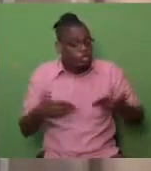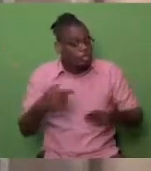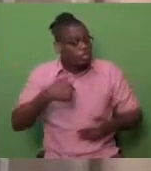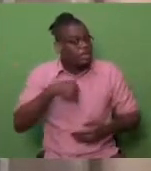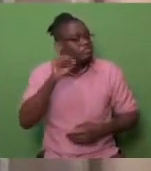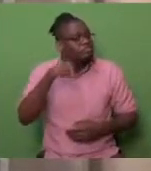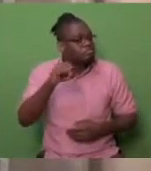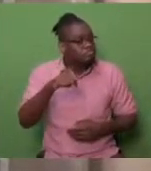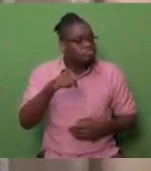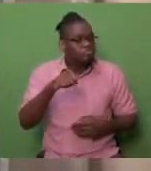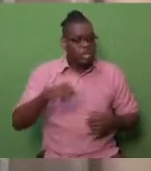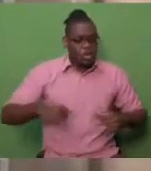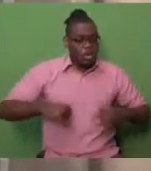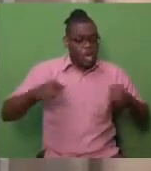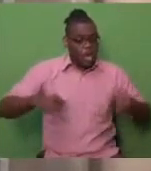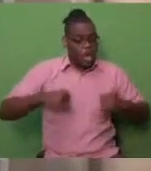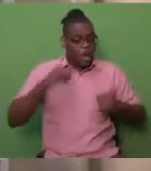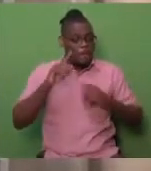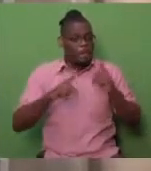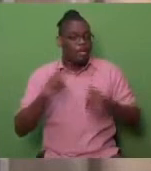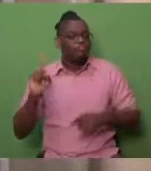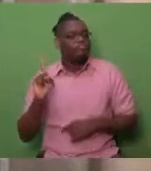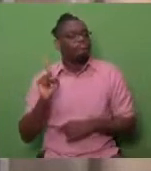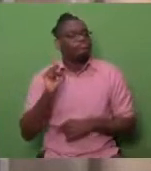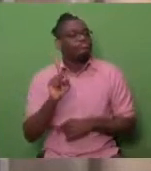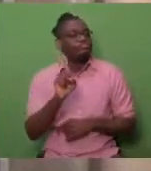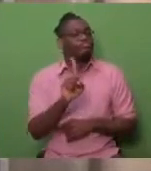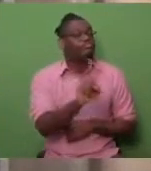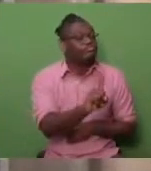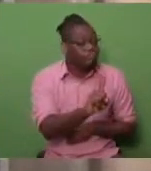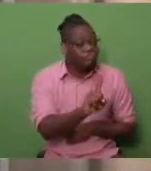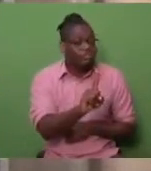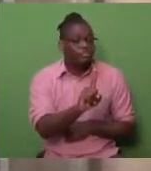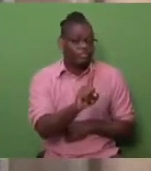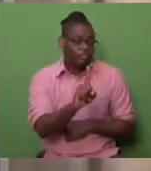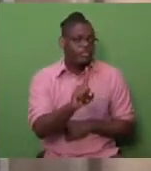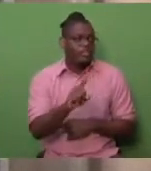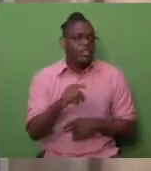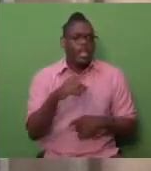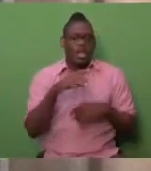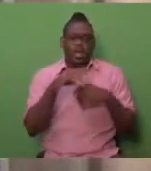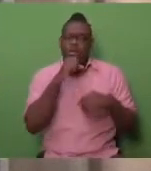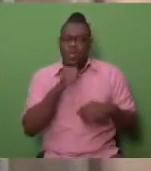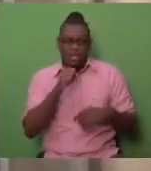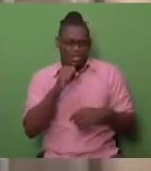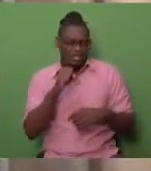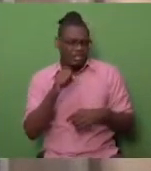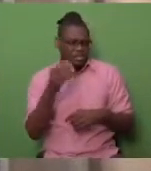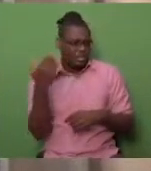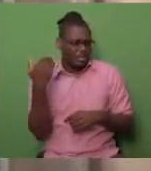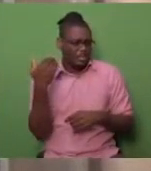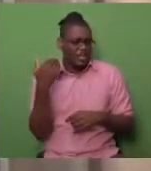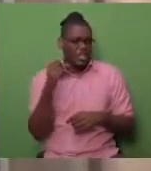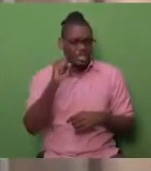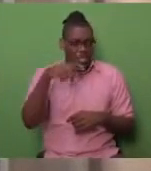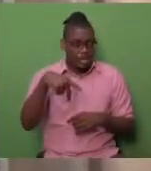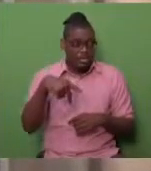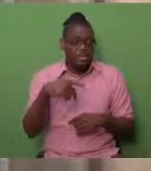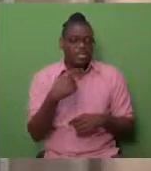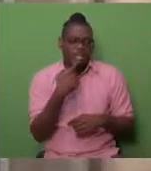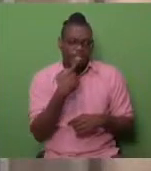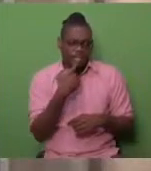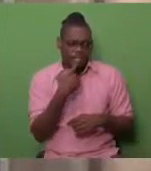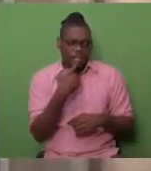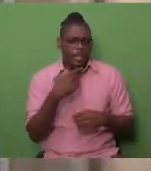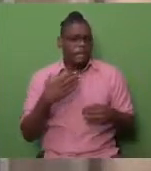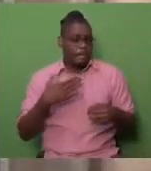the SEE. He comes to the microphone and he says, my job here is very simple. All I have